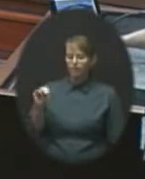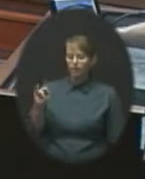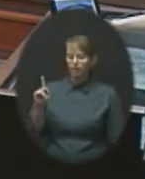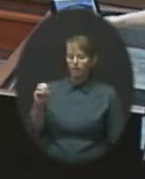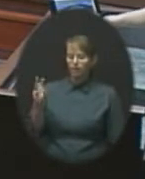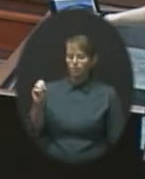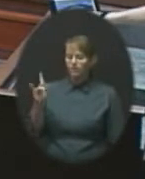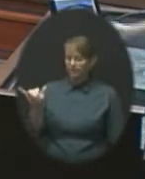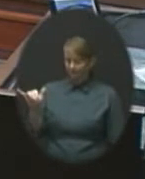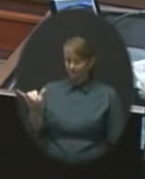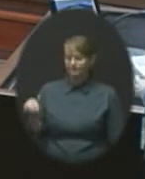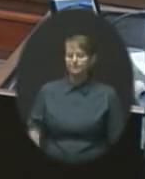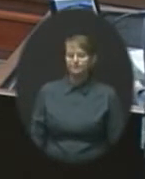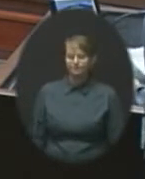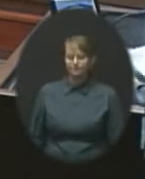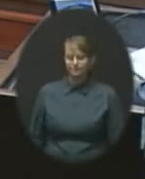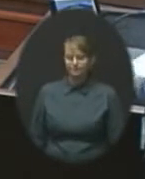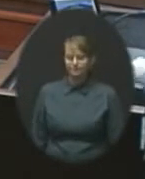Fabulous.